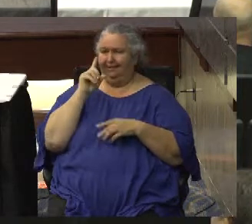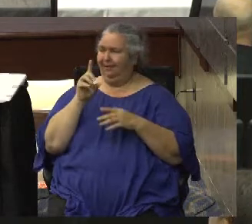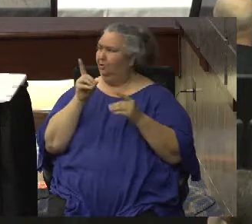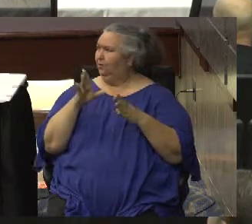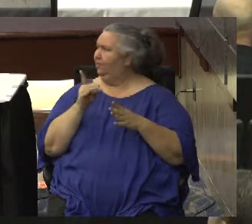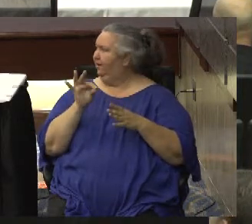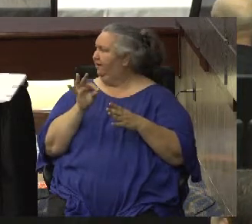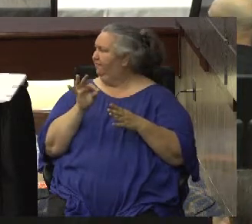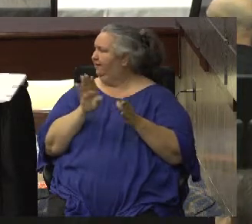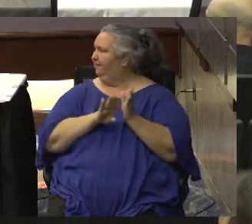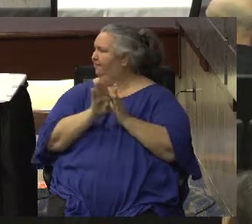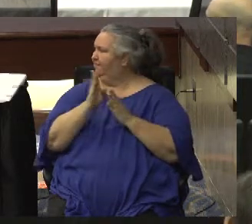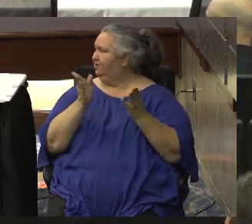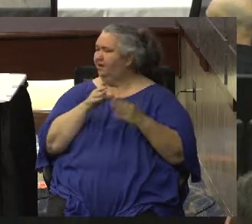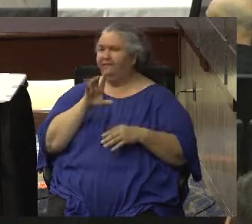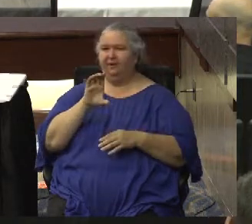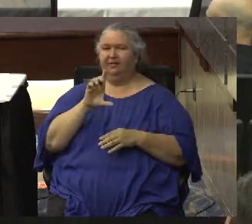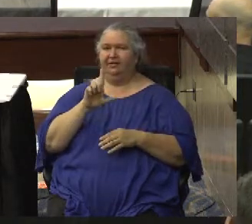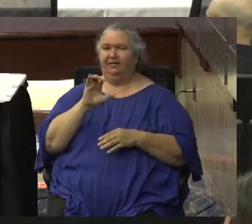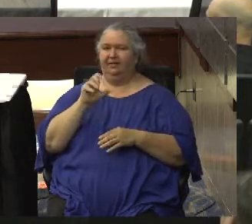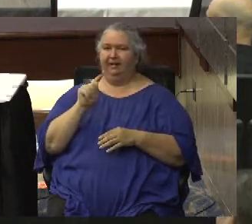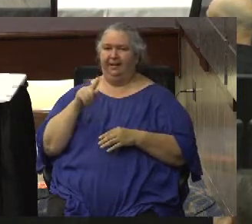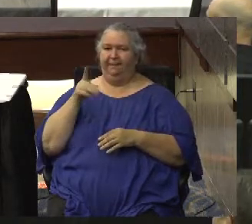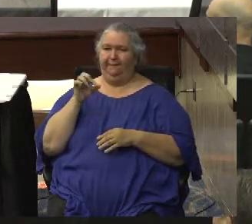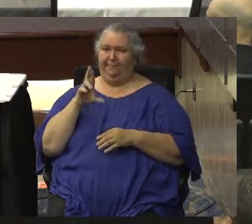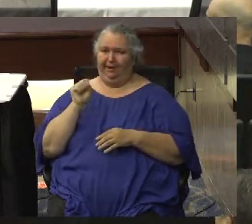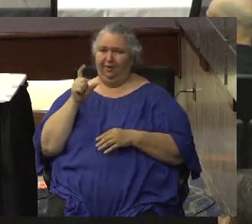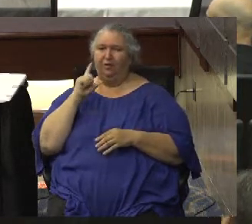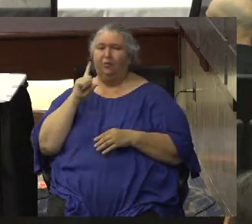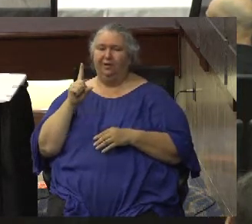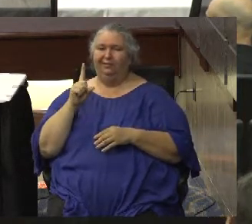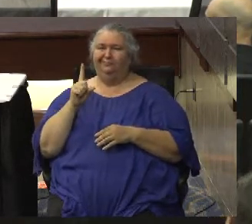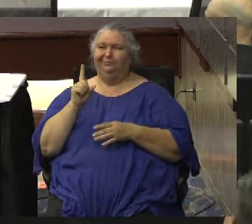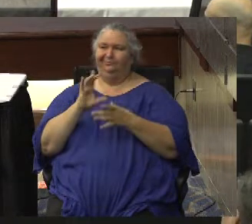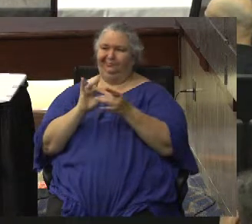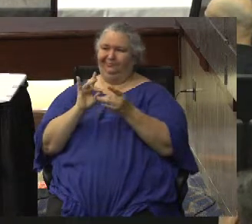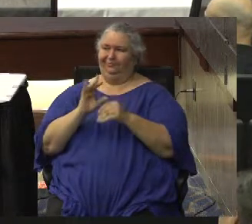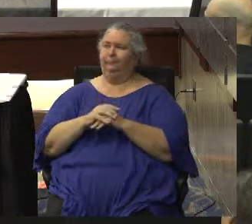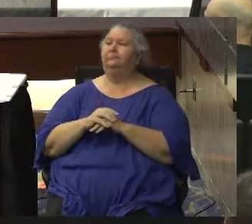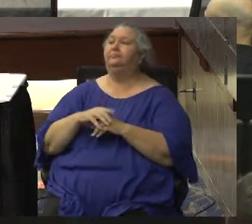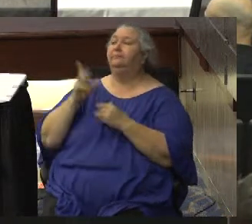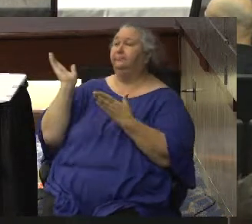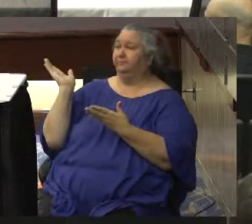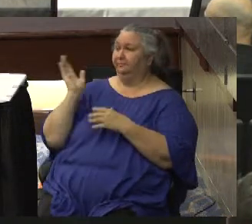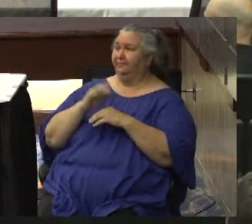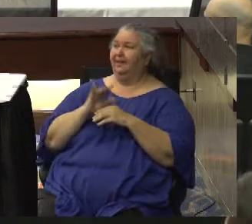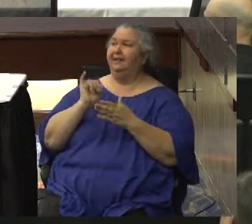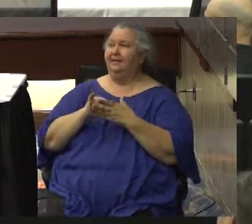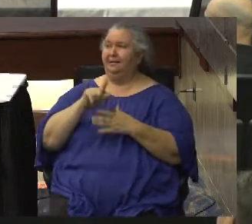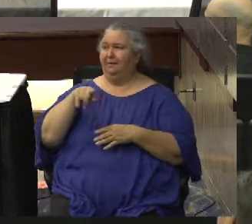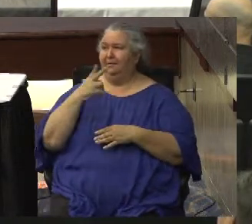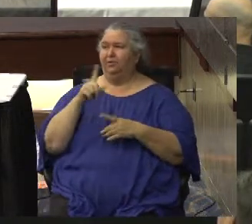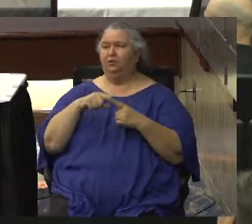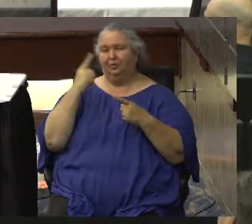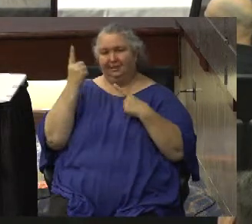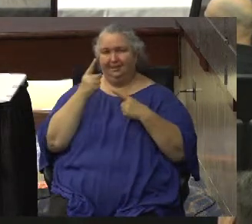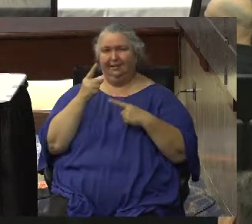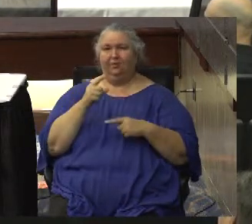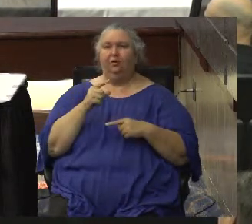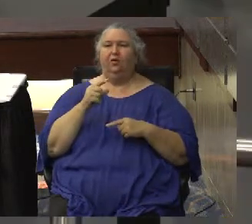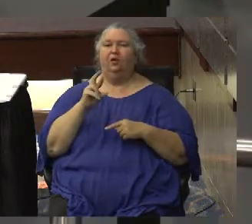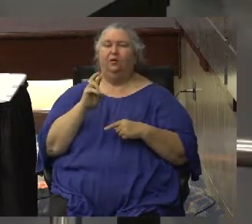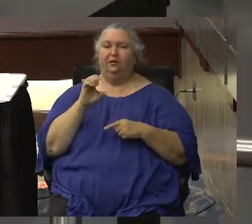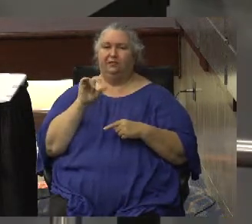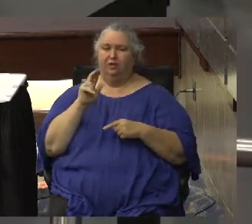Services, Clint Peters, will be making a staff presentation on this. Mayor, members of the council, this is a public hearing to consider a resolution approving